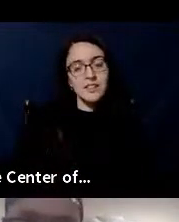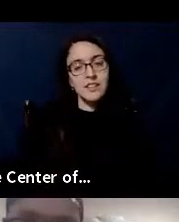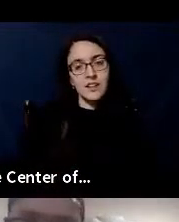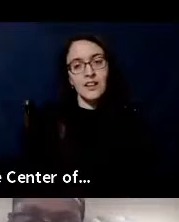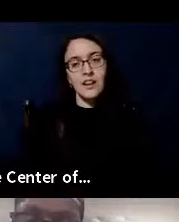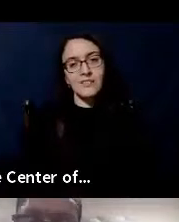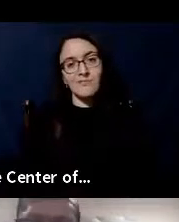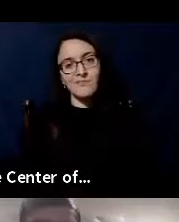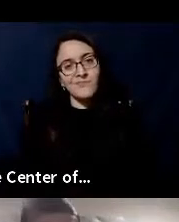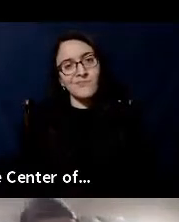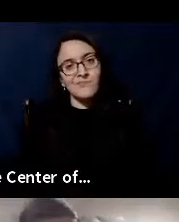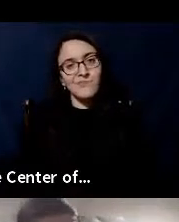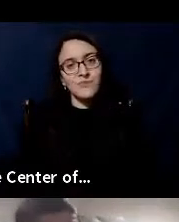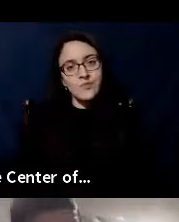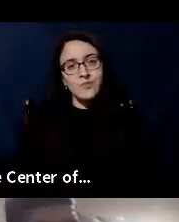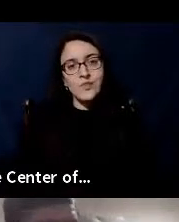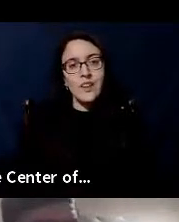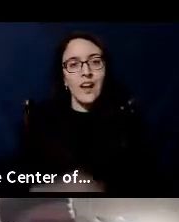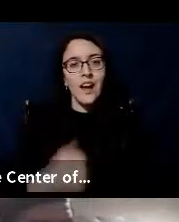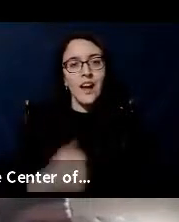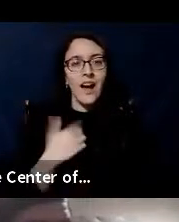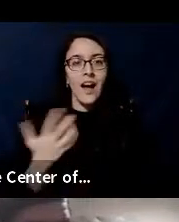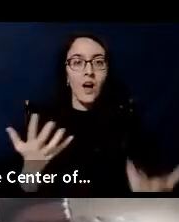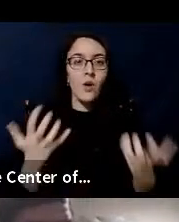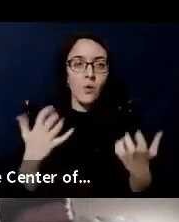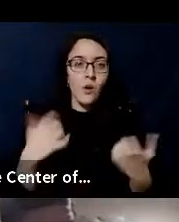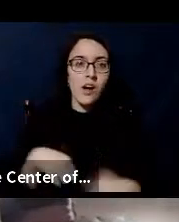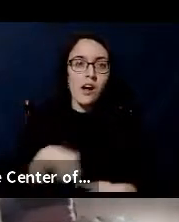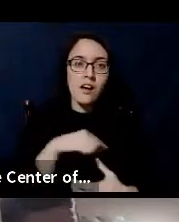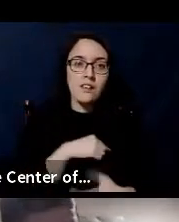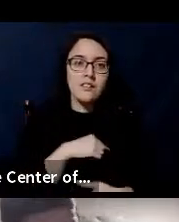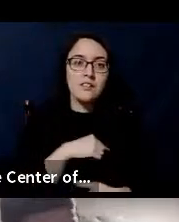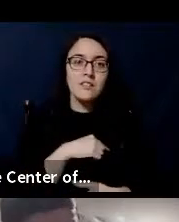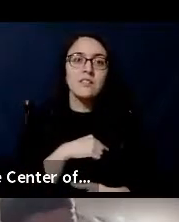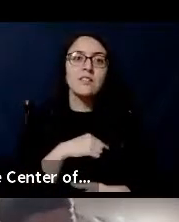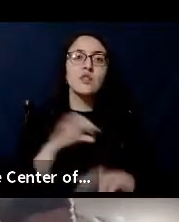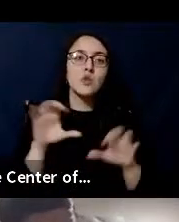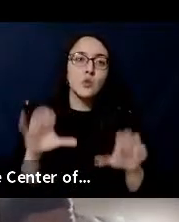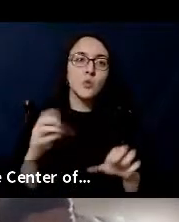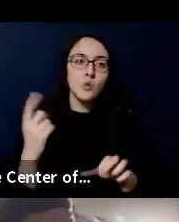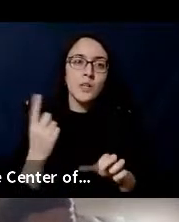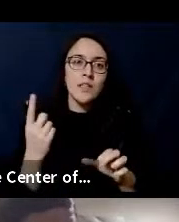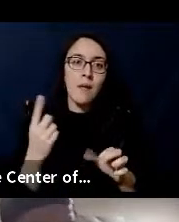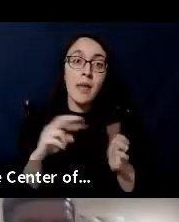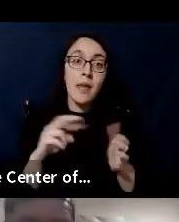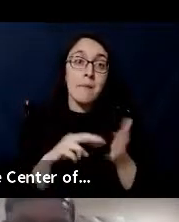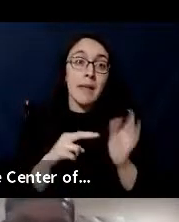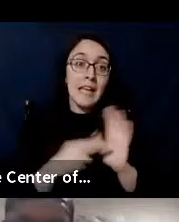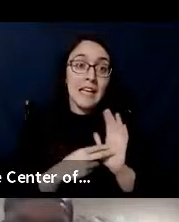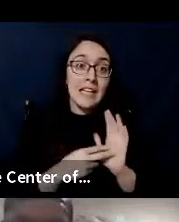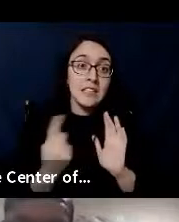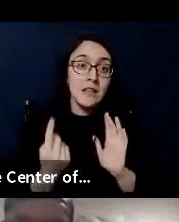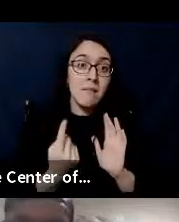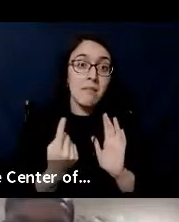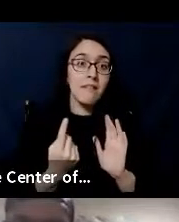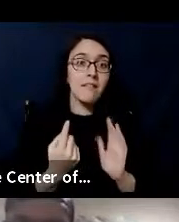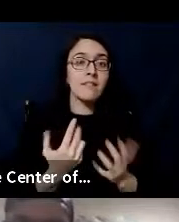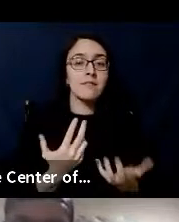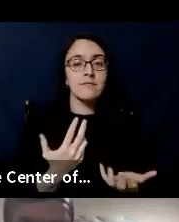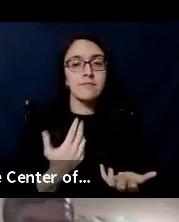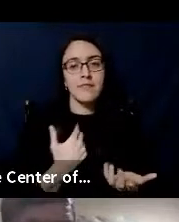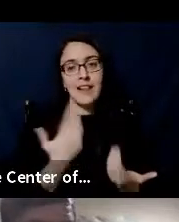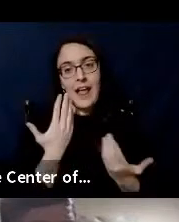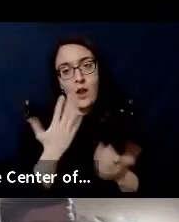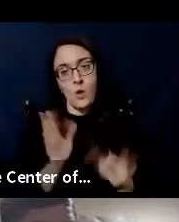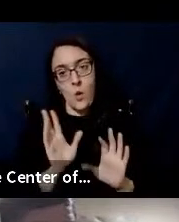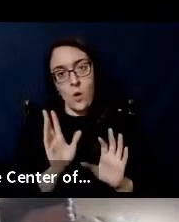think, I want us to do something that's meaningful. I don't know that this would be